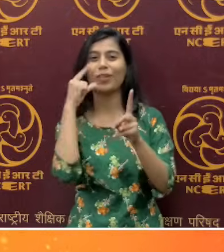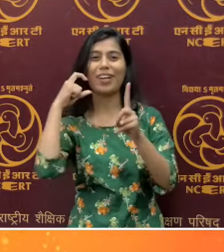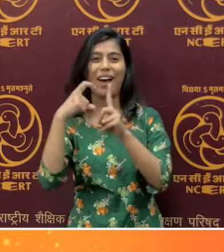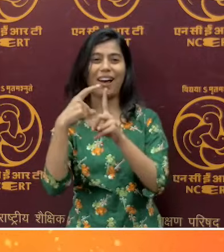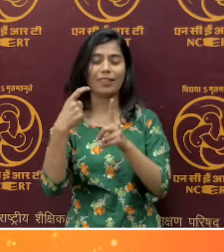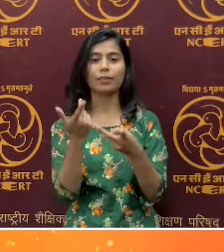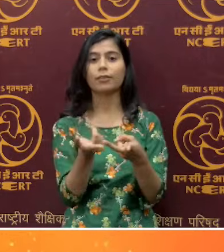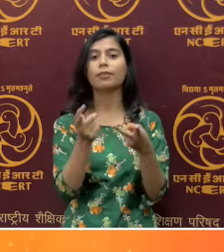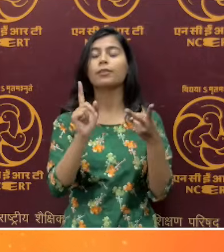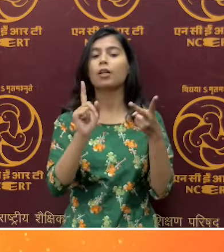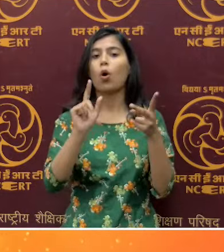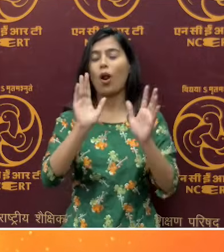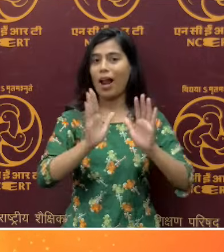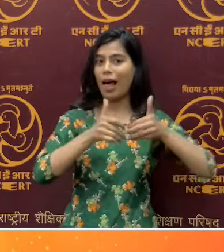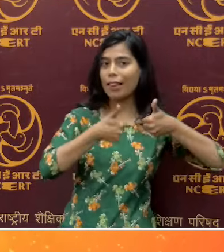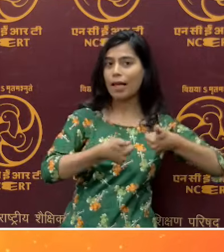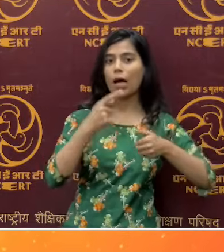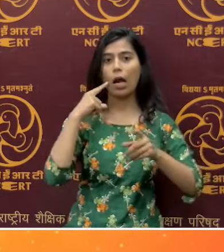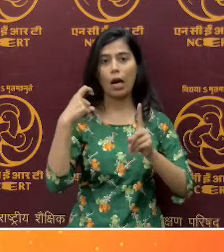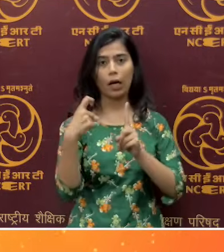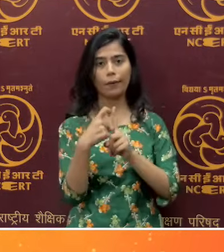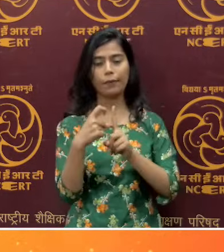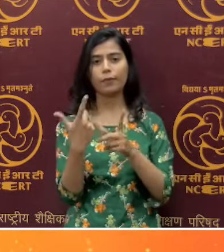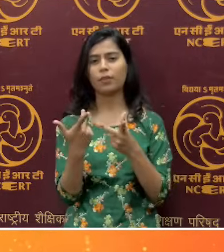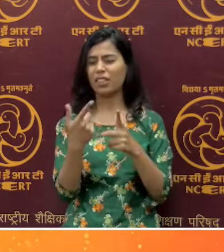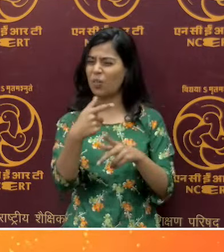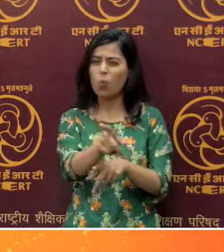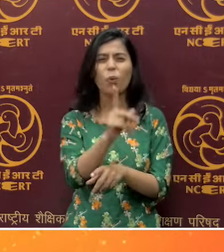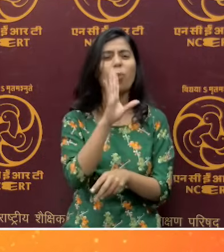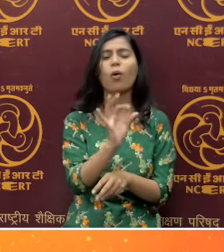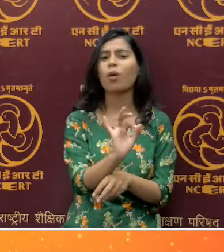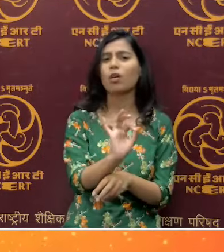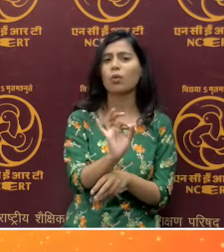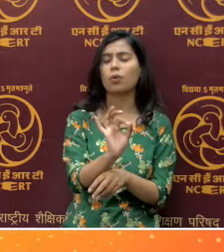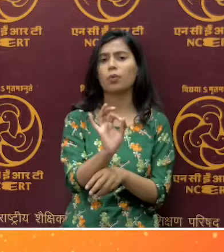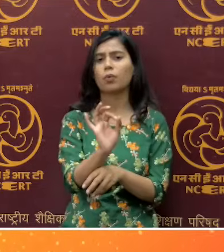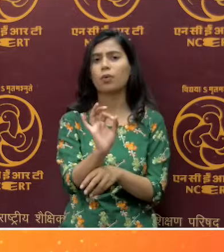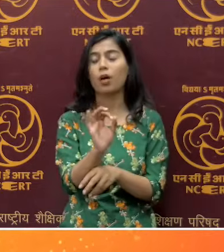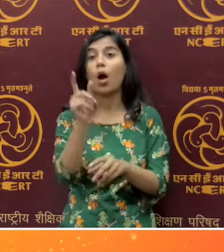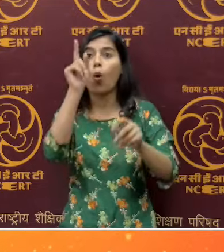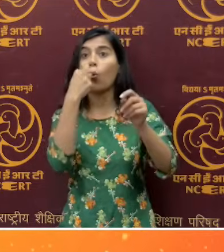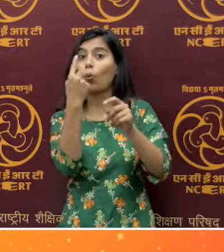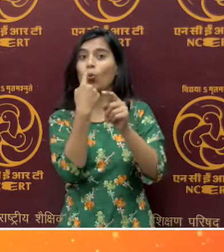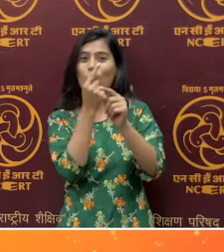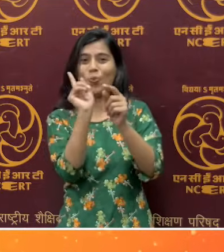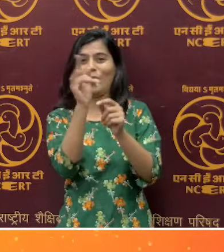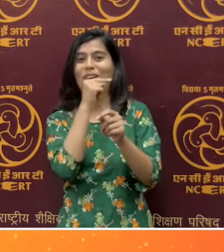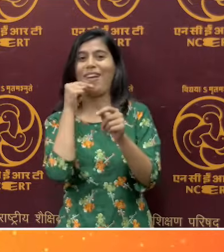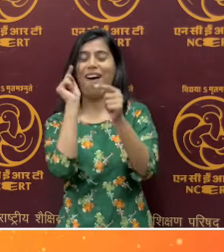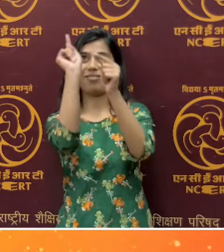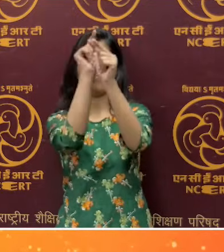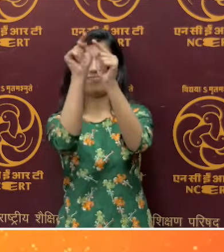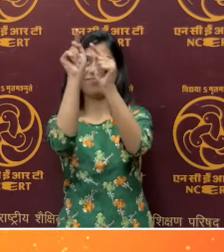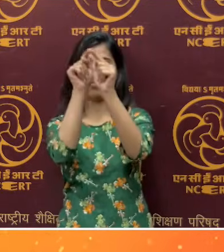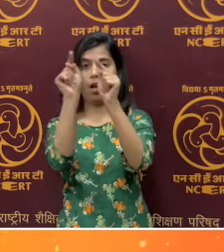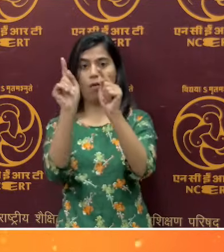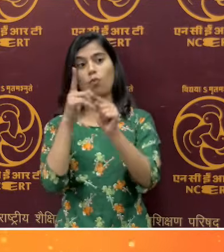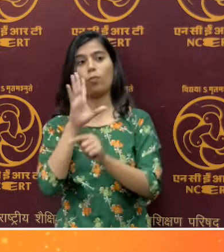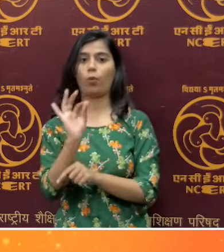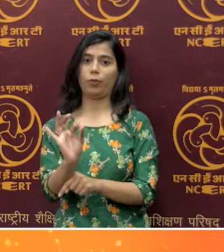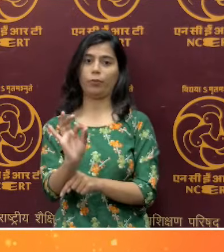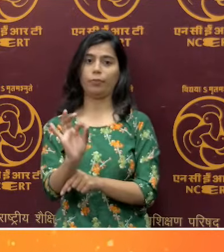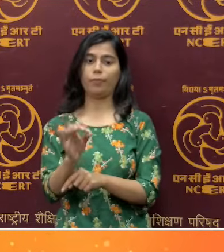You can enter APAR ID, which is not mandatory. Whatever the red star mark is there, are the mandatory fields. Then the academic year,